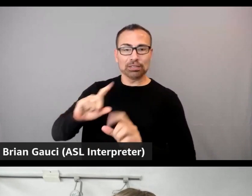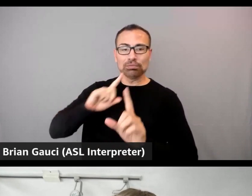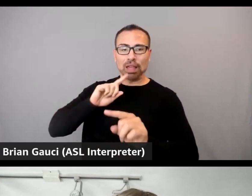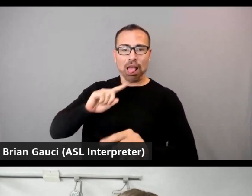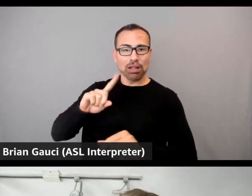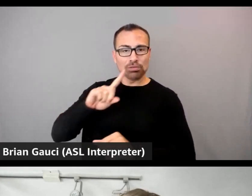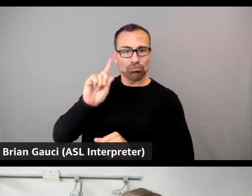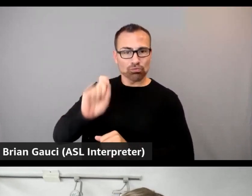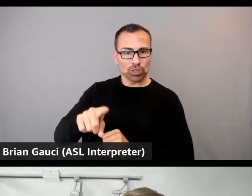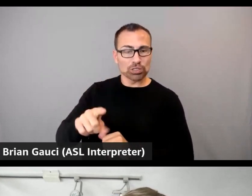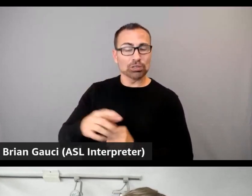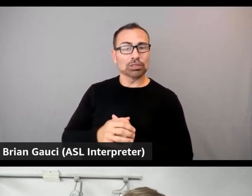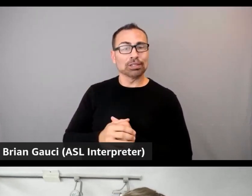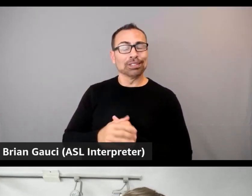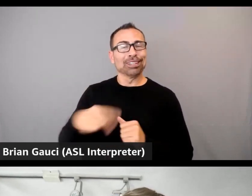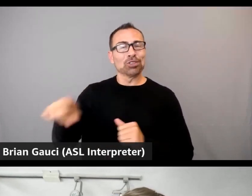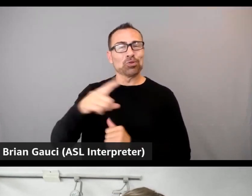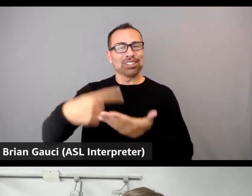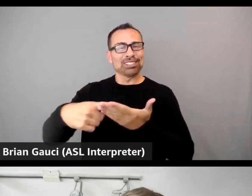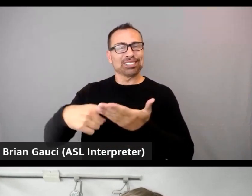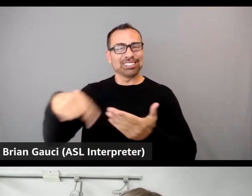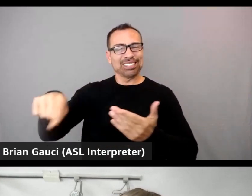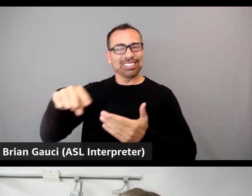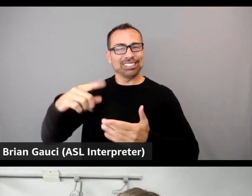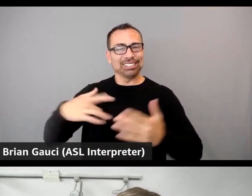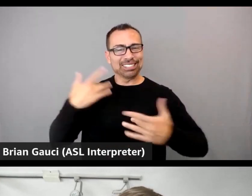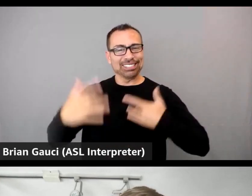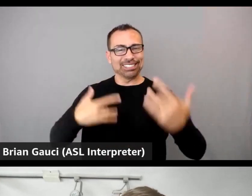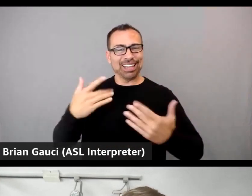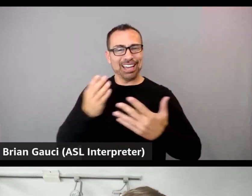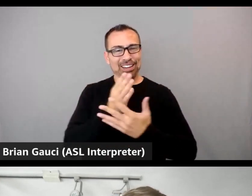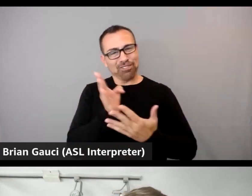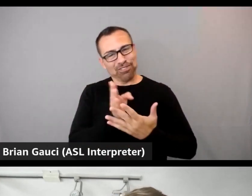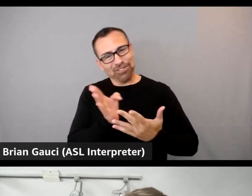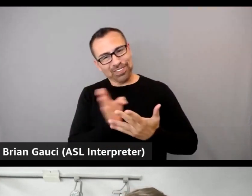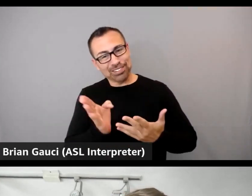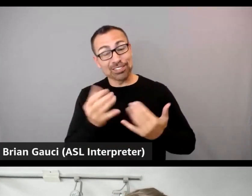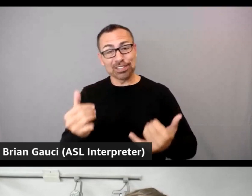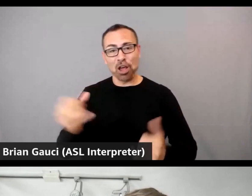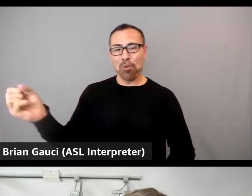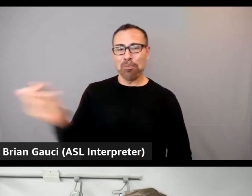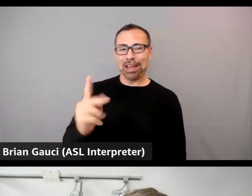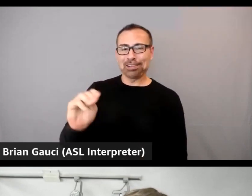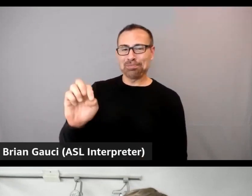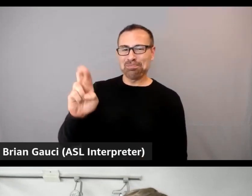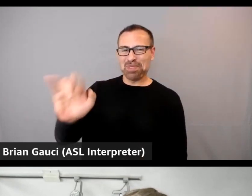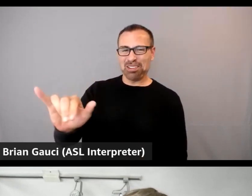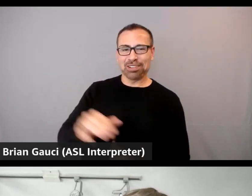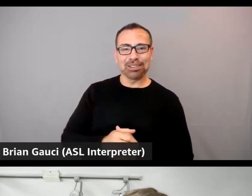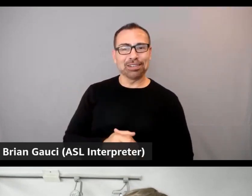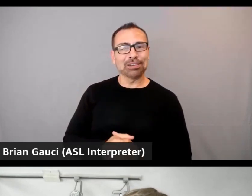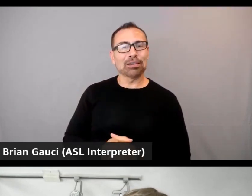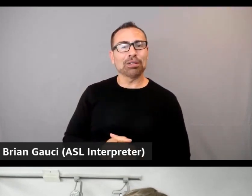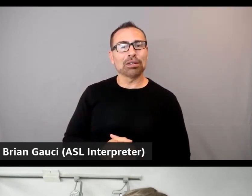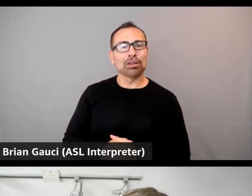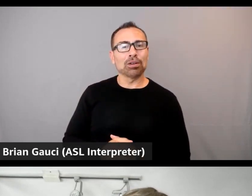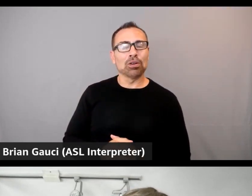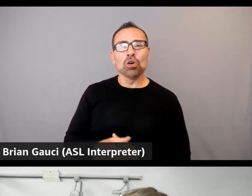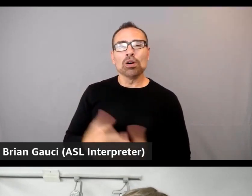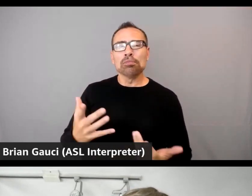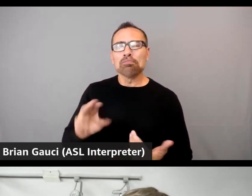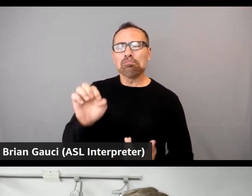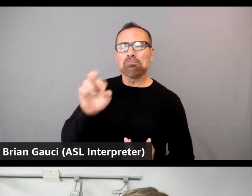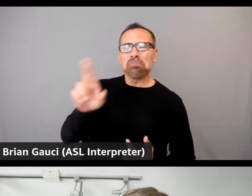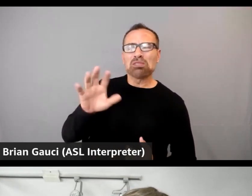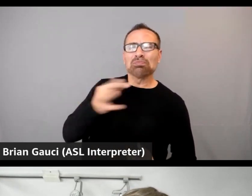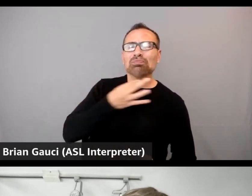these really exciting features. So now back to you, Mary. Who would really benefit the most